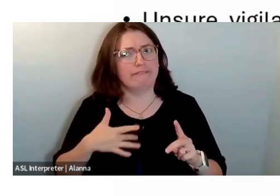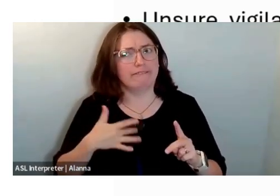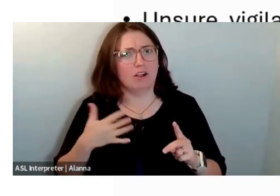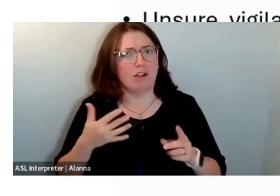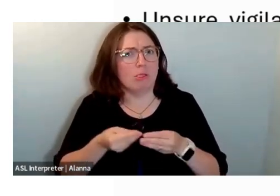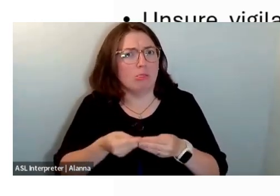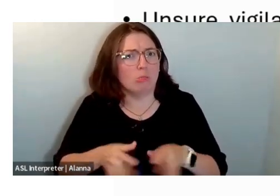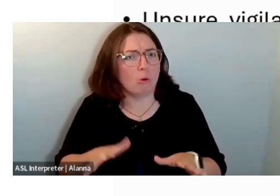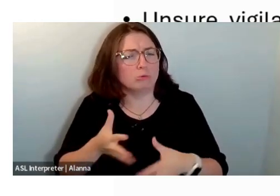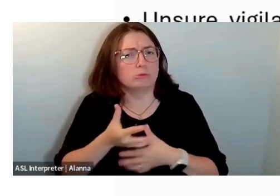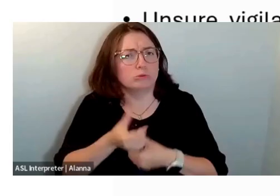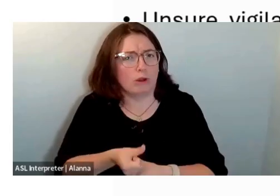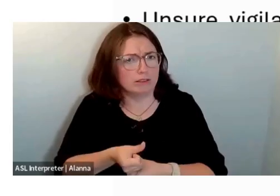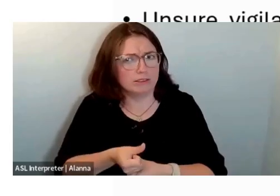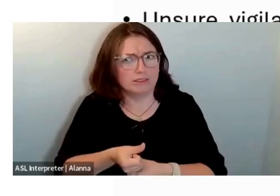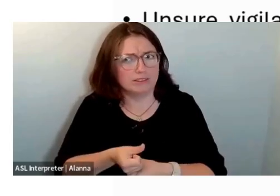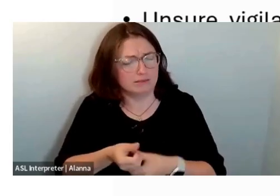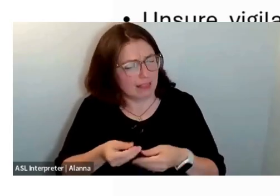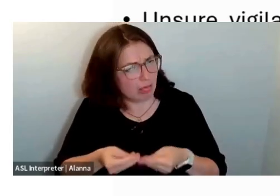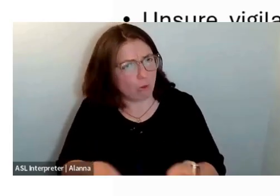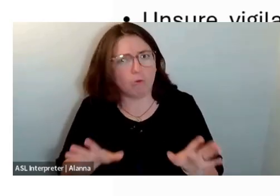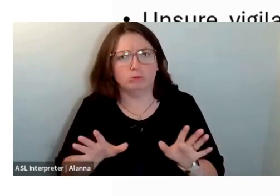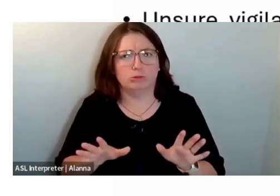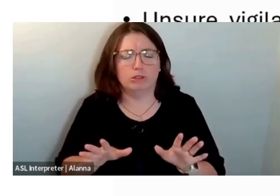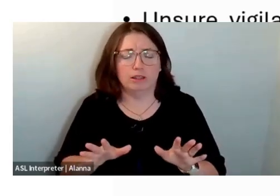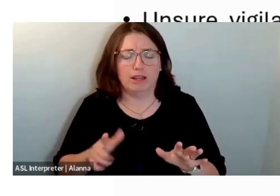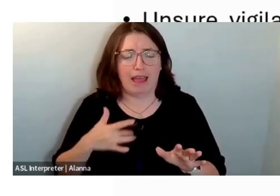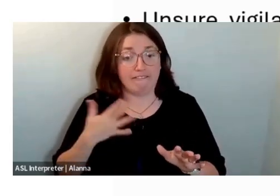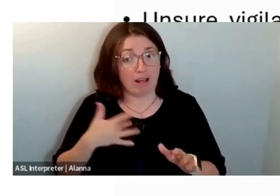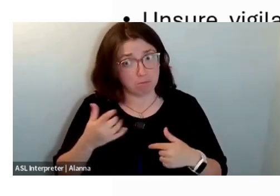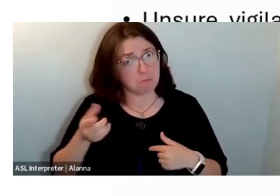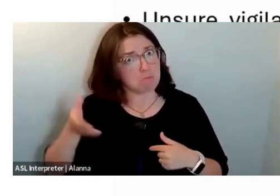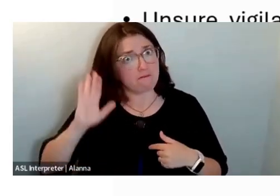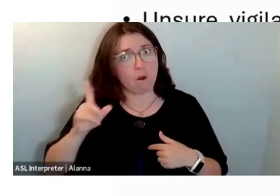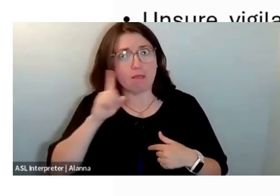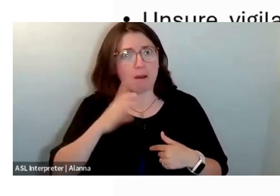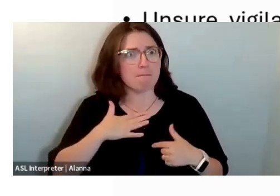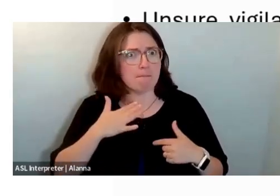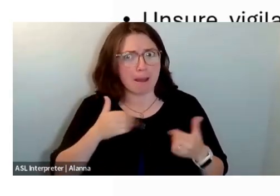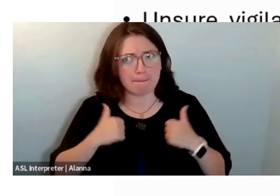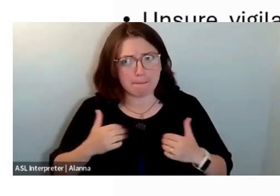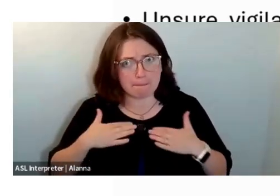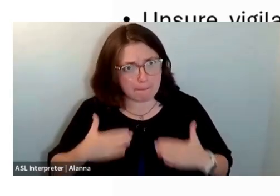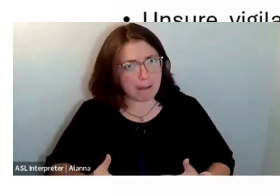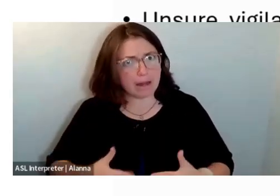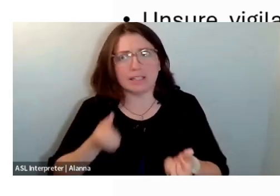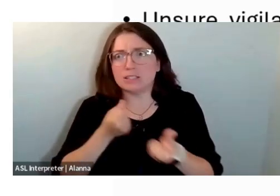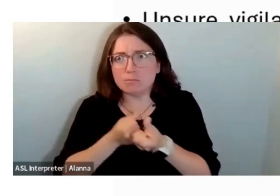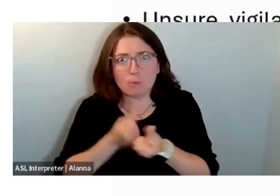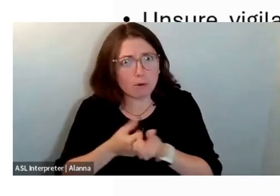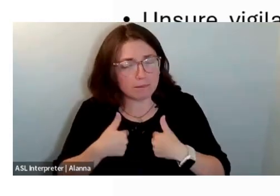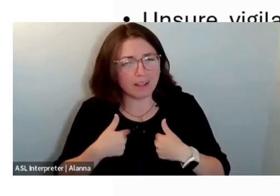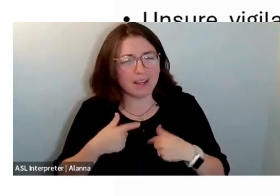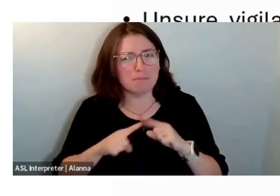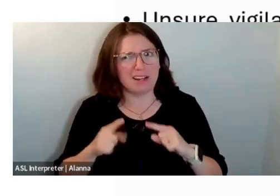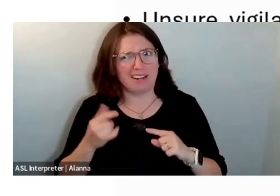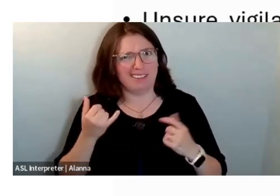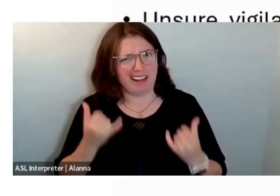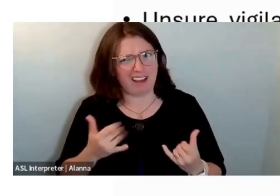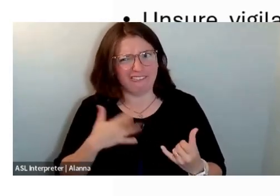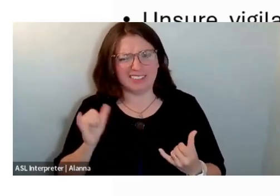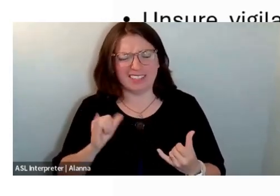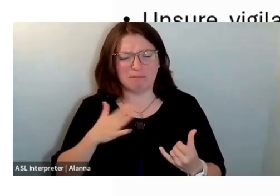thought my body was on my side, and now it feels unfamiliar, even like it betrayed me. For